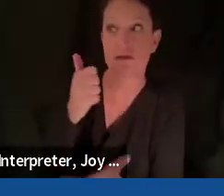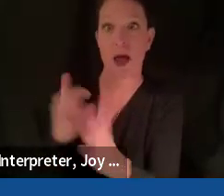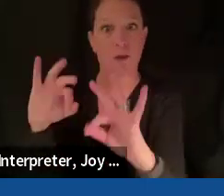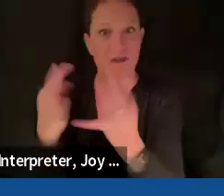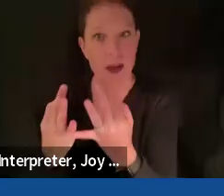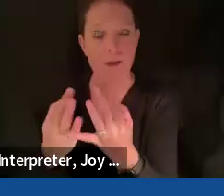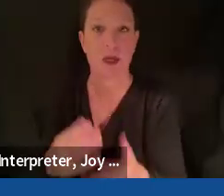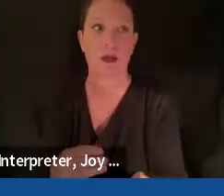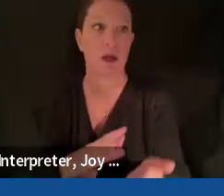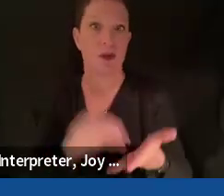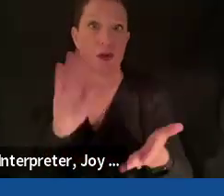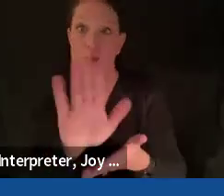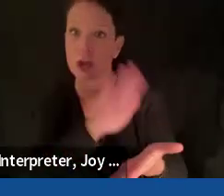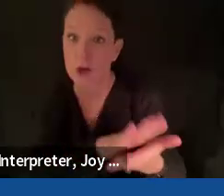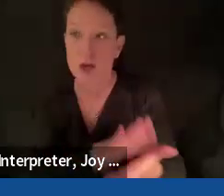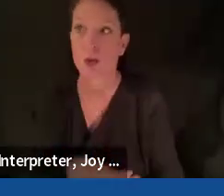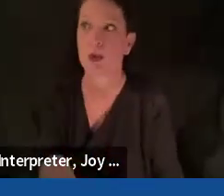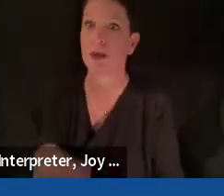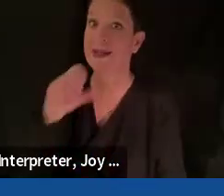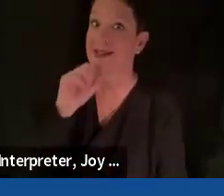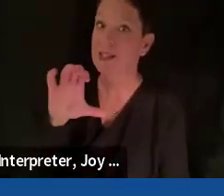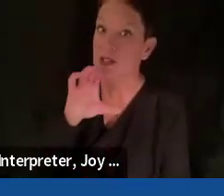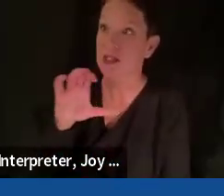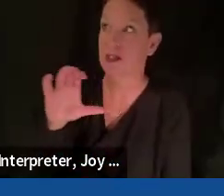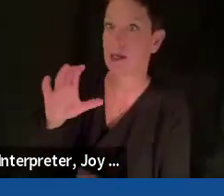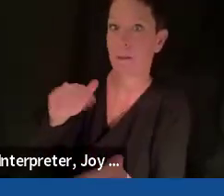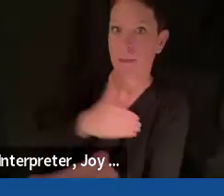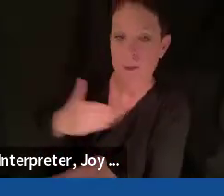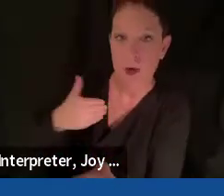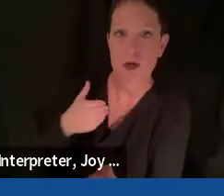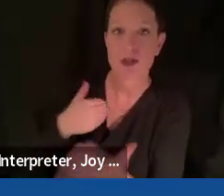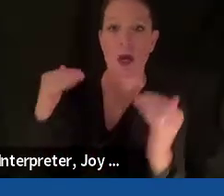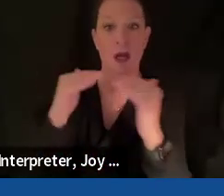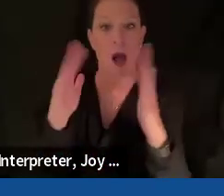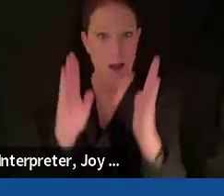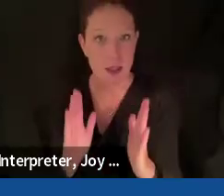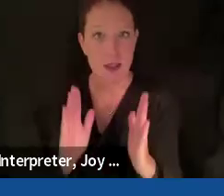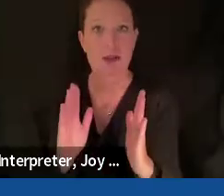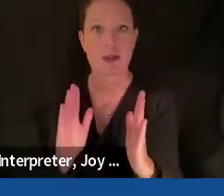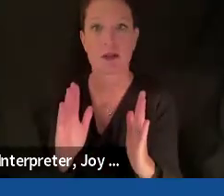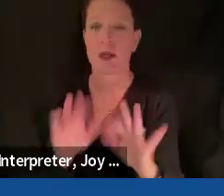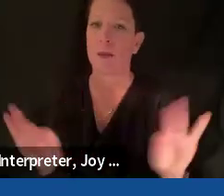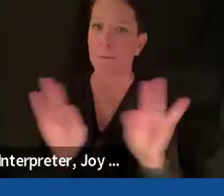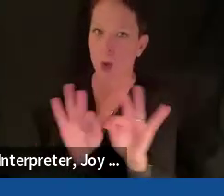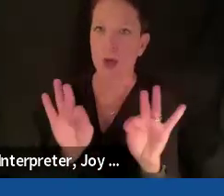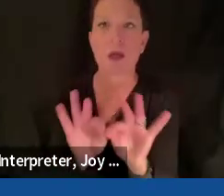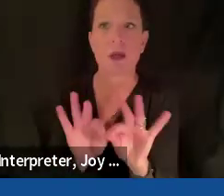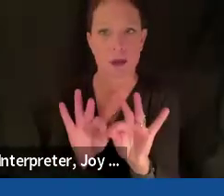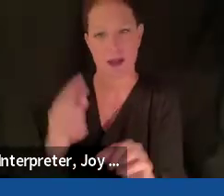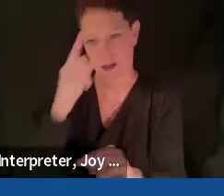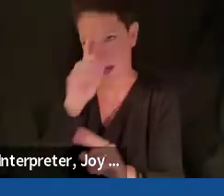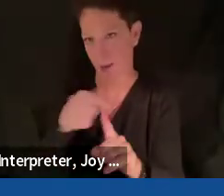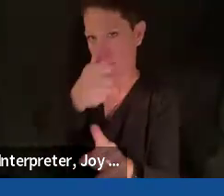the students at your school, the senior center members, your coworkers. So just think about yourself